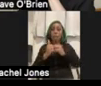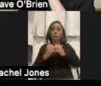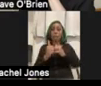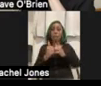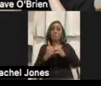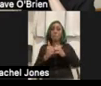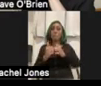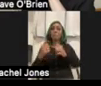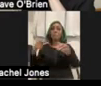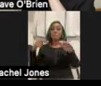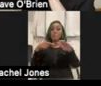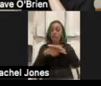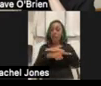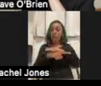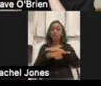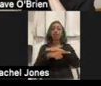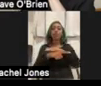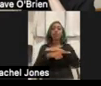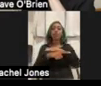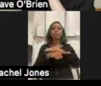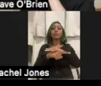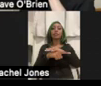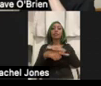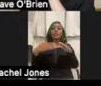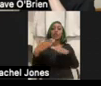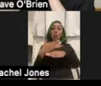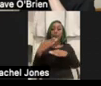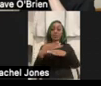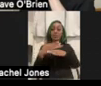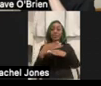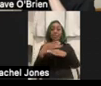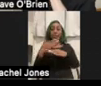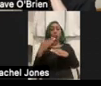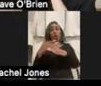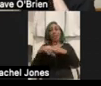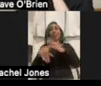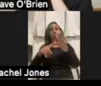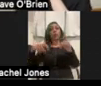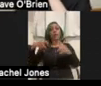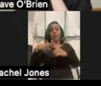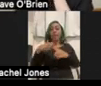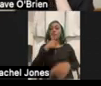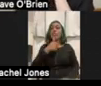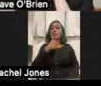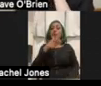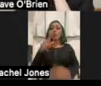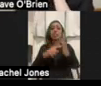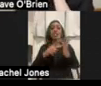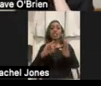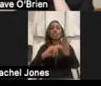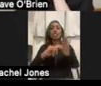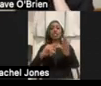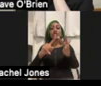with migrant domestic workers and undocumented migrants in the UK. I use, like Jessi, the term experts